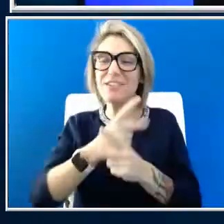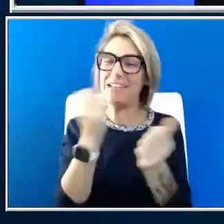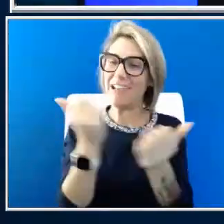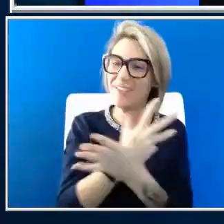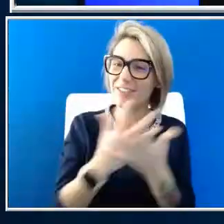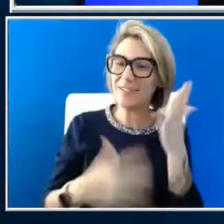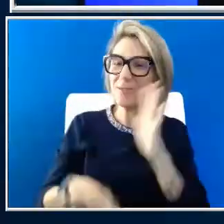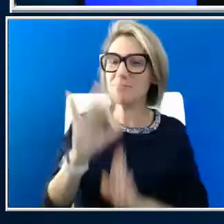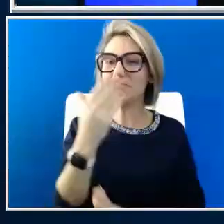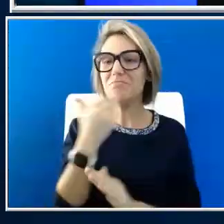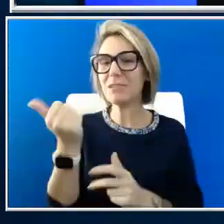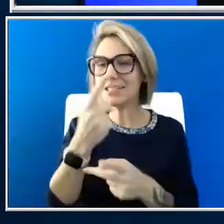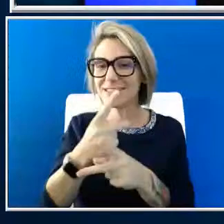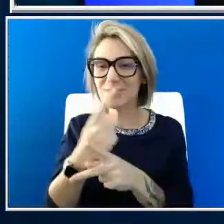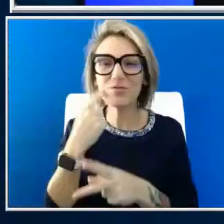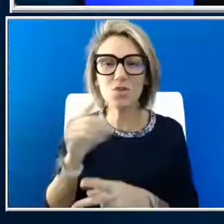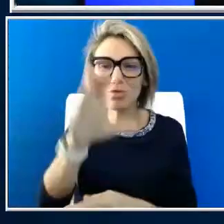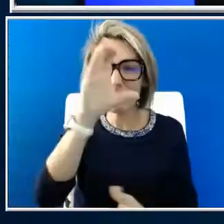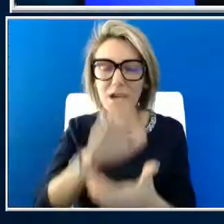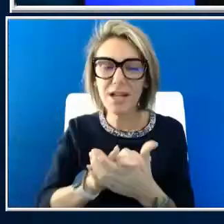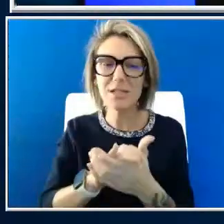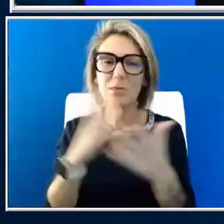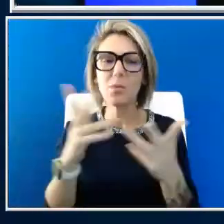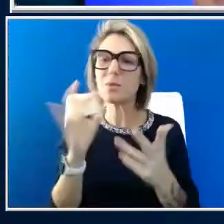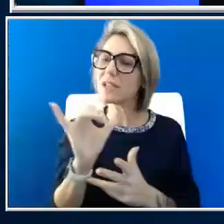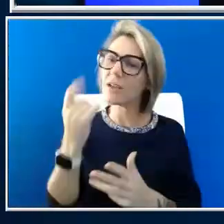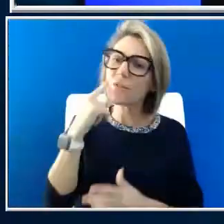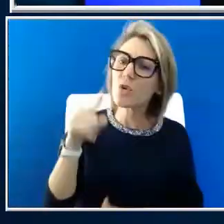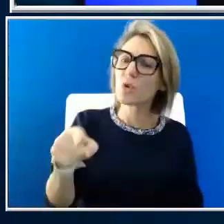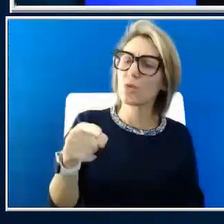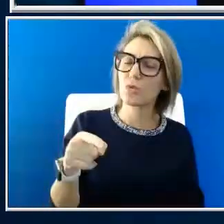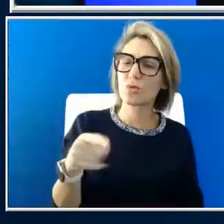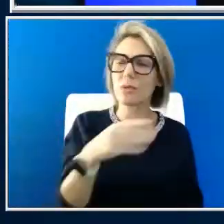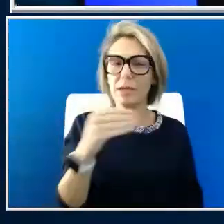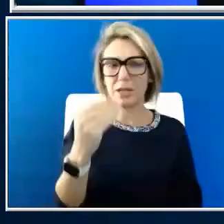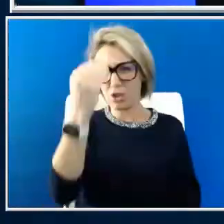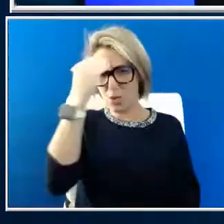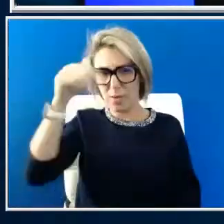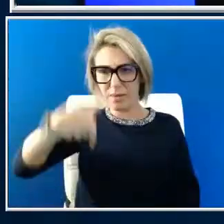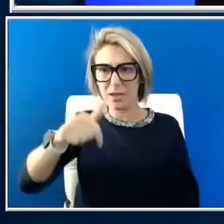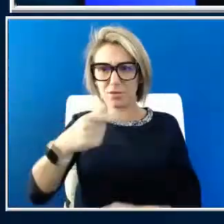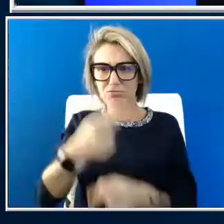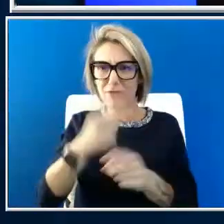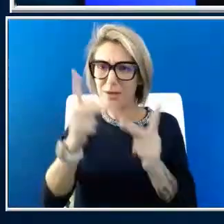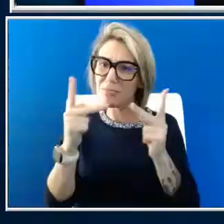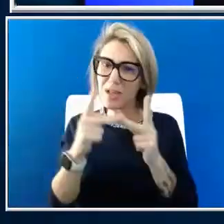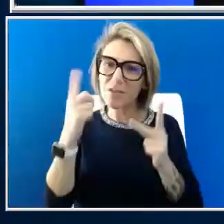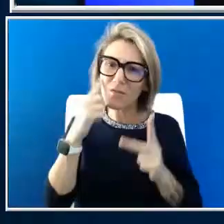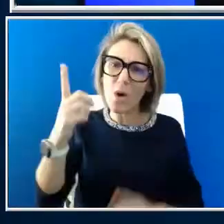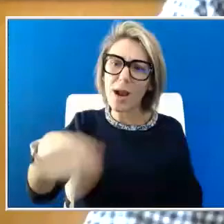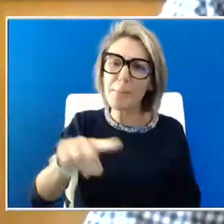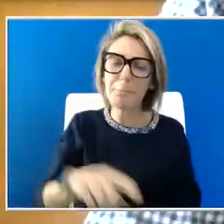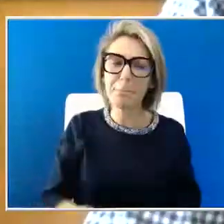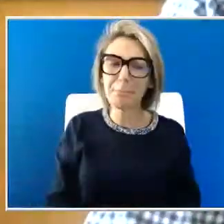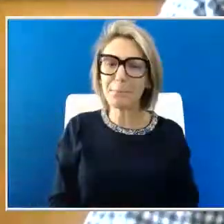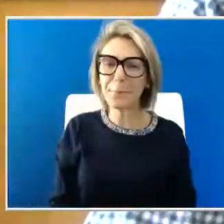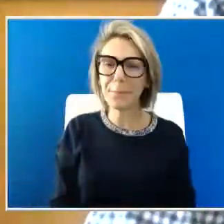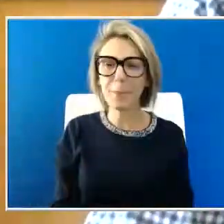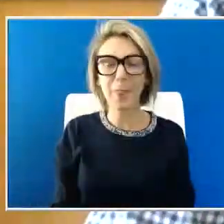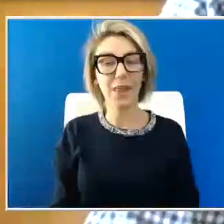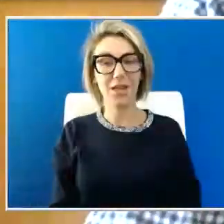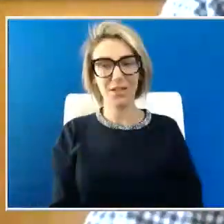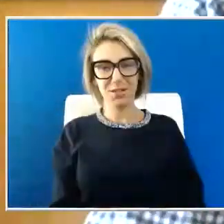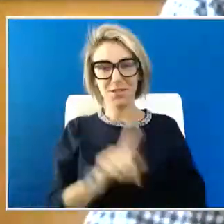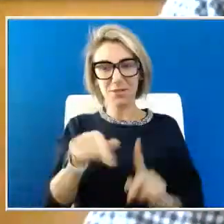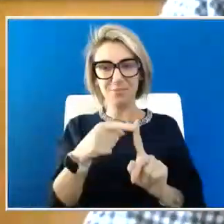best care for your husband. What was that like for you, and knowing that this was the right place for him to be? Well, when we